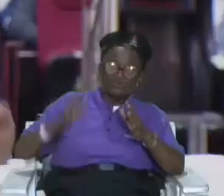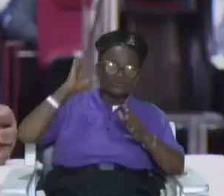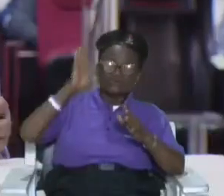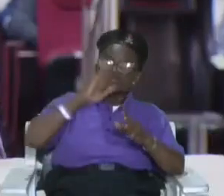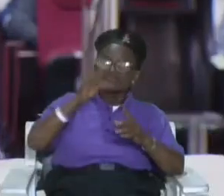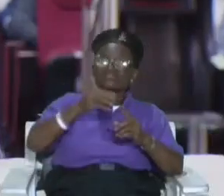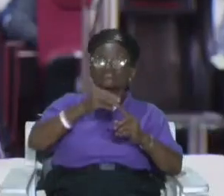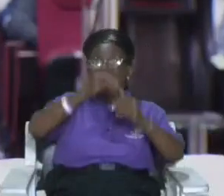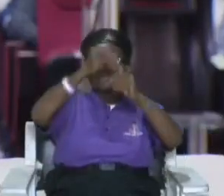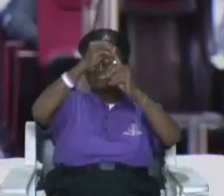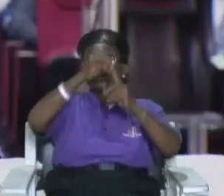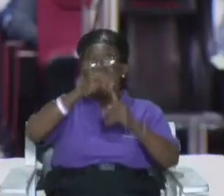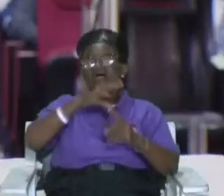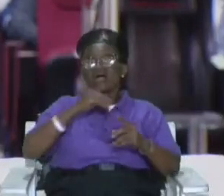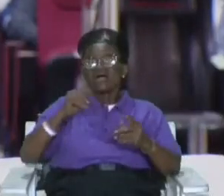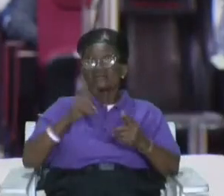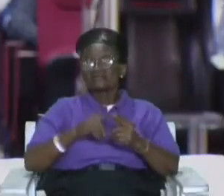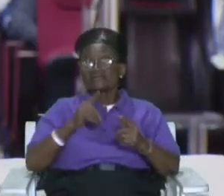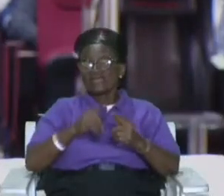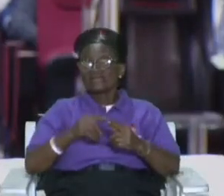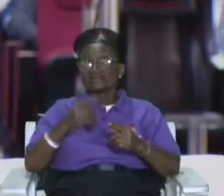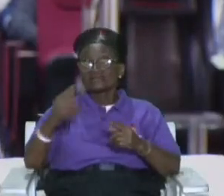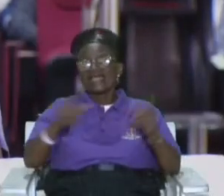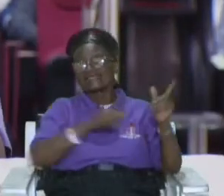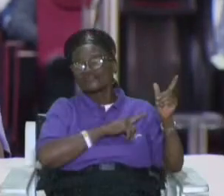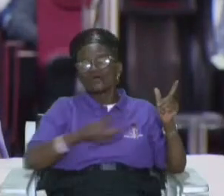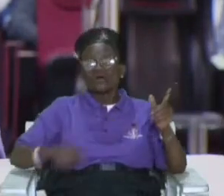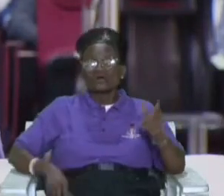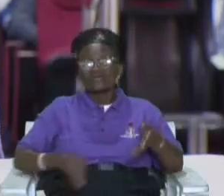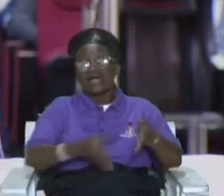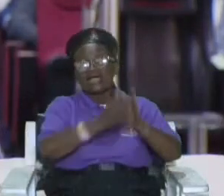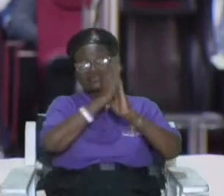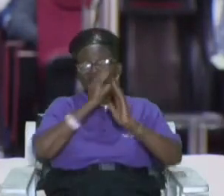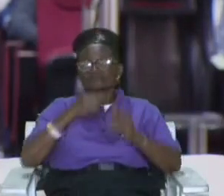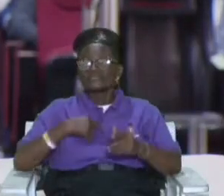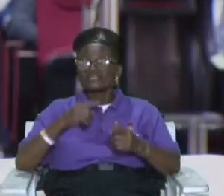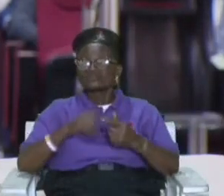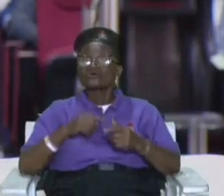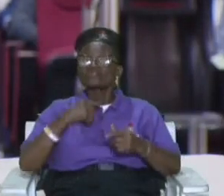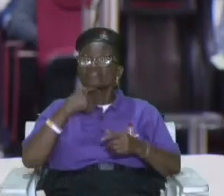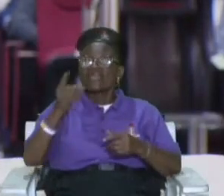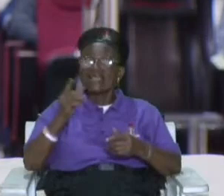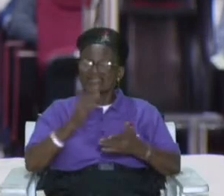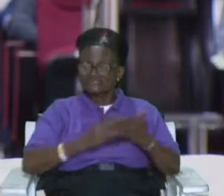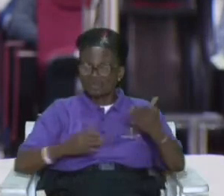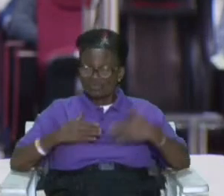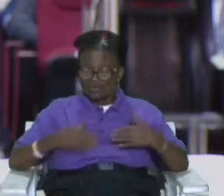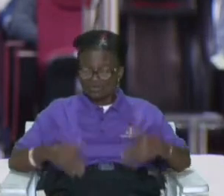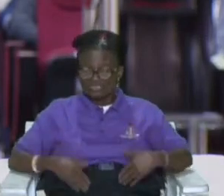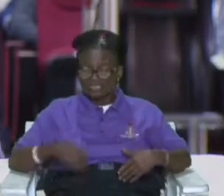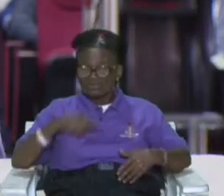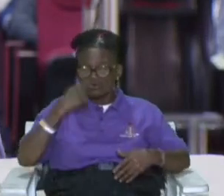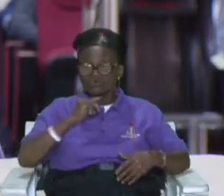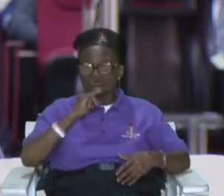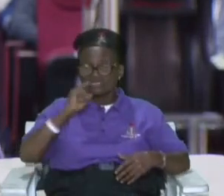And then the Lord asked me to tell somebody who is in a similar situation tonight.